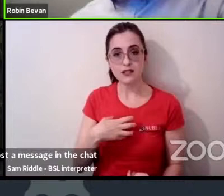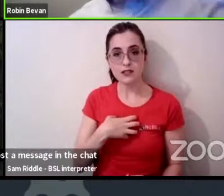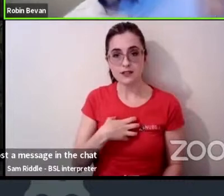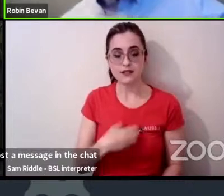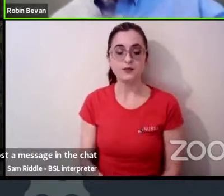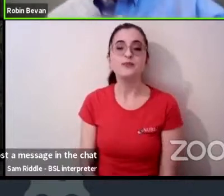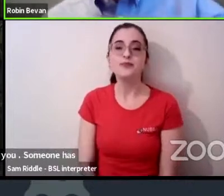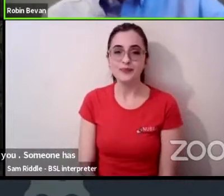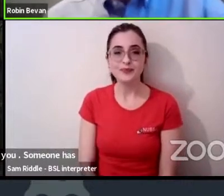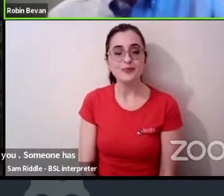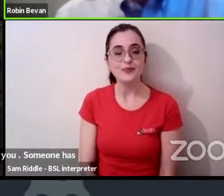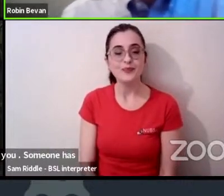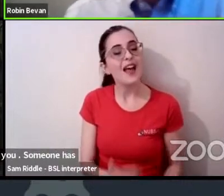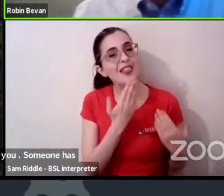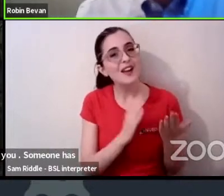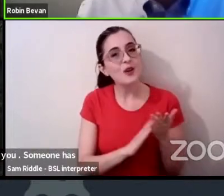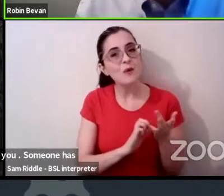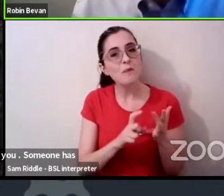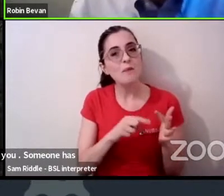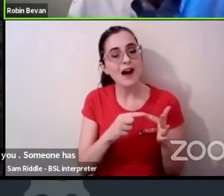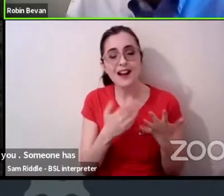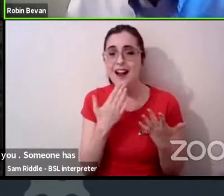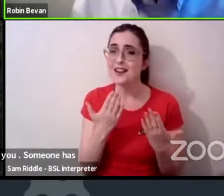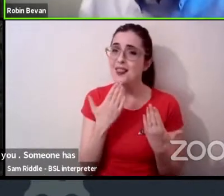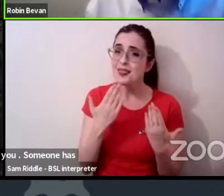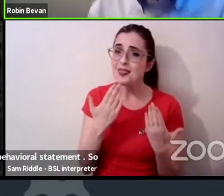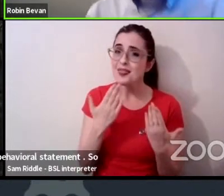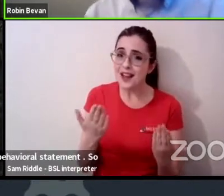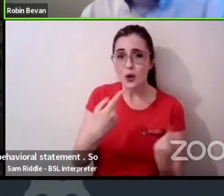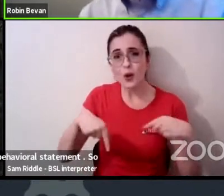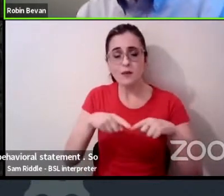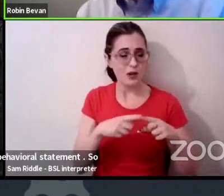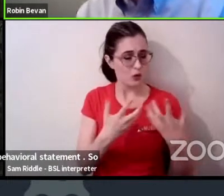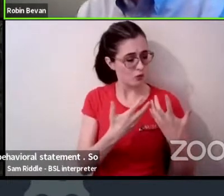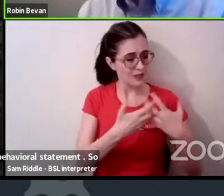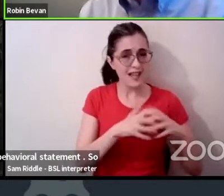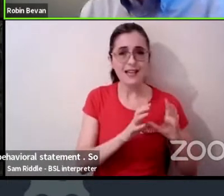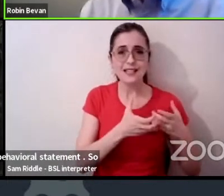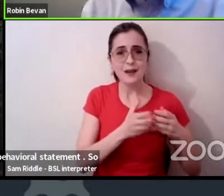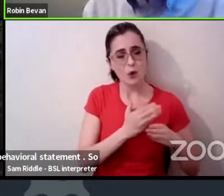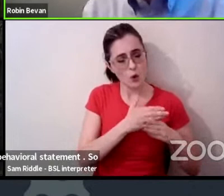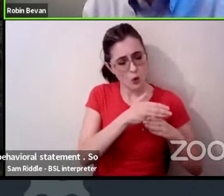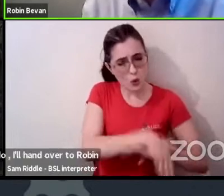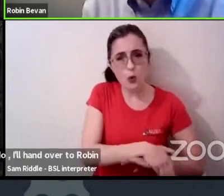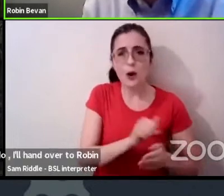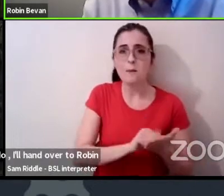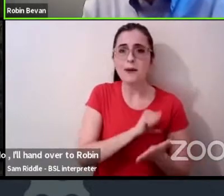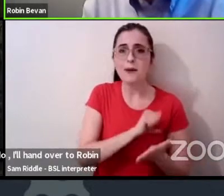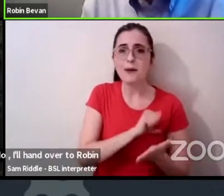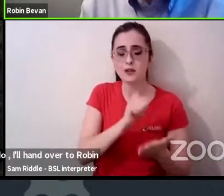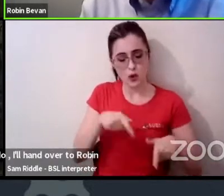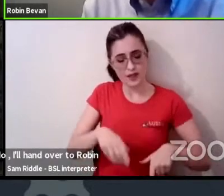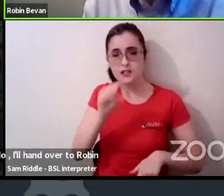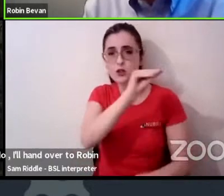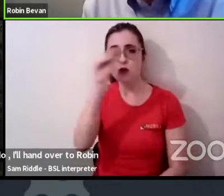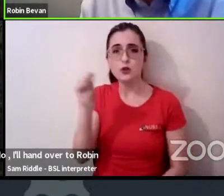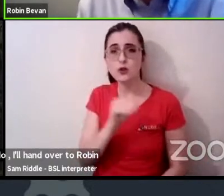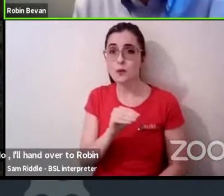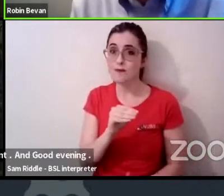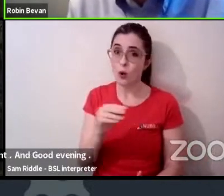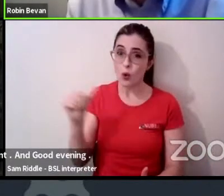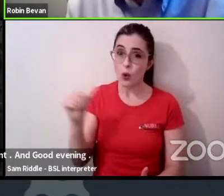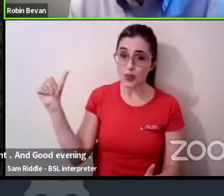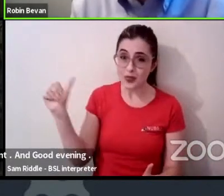Mike, and thank you to everyone who is working behind the scenes to make sure that tonight's call for thousands